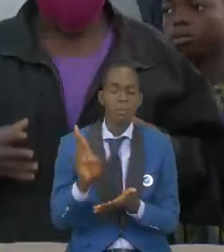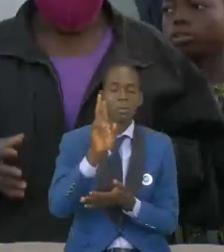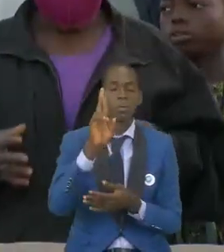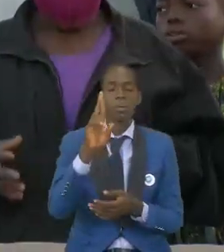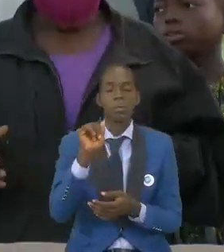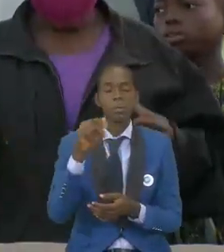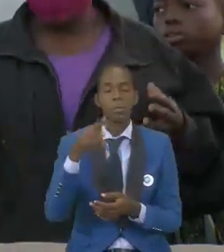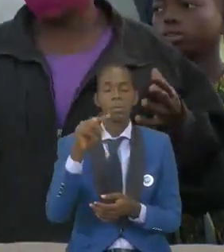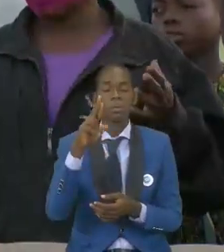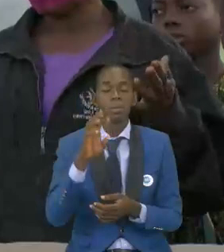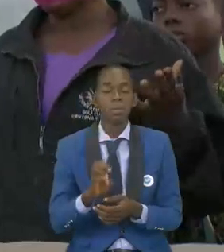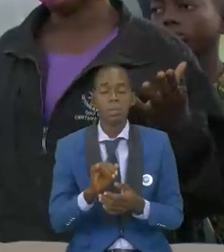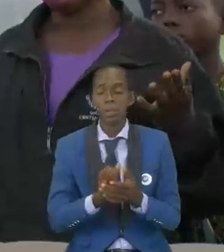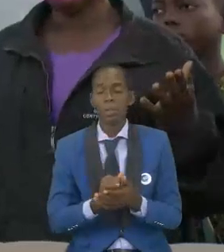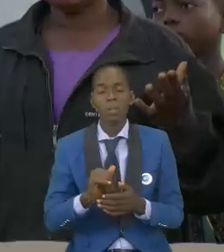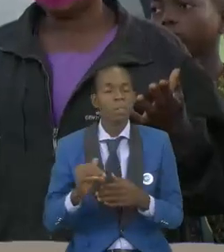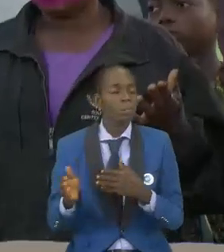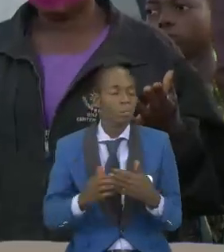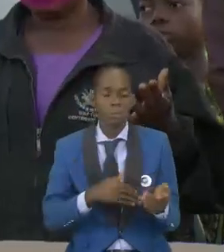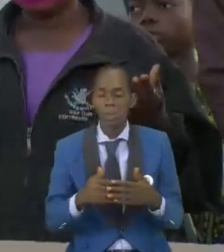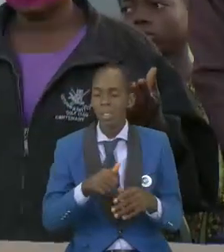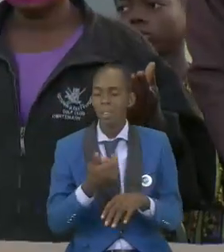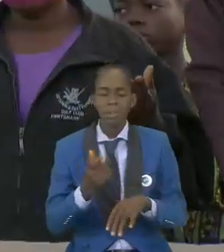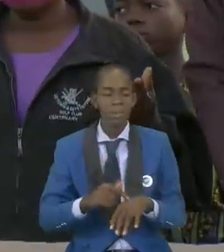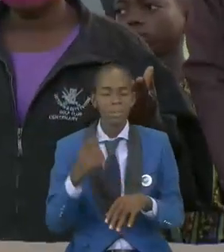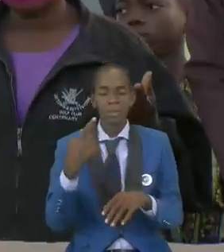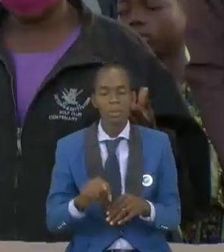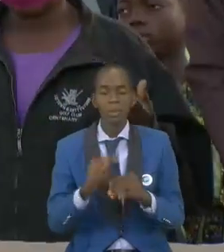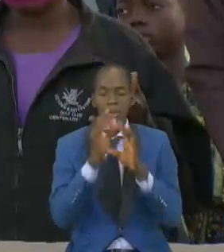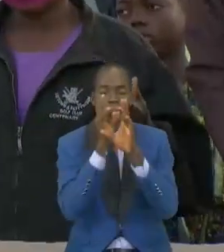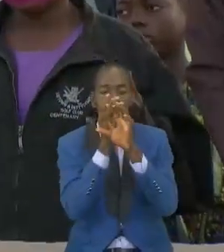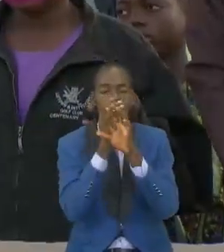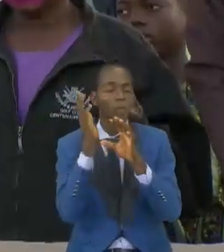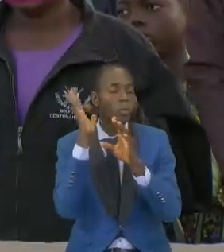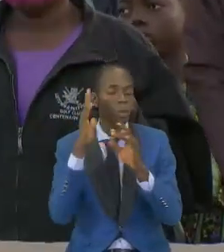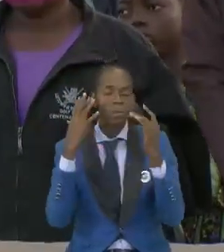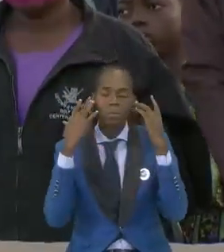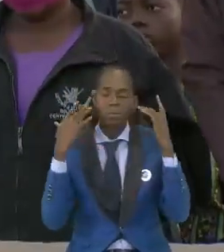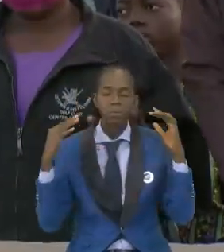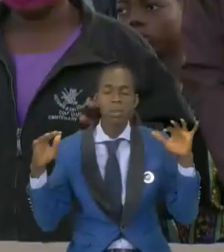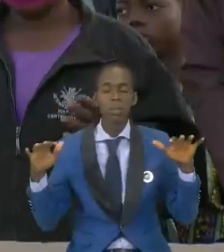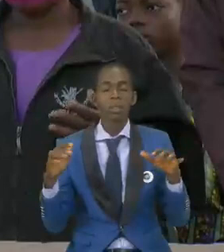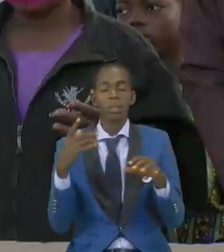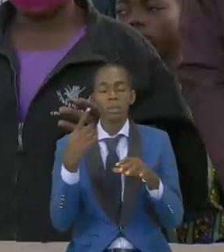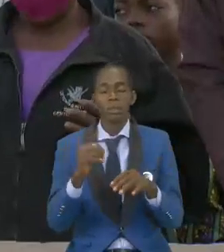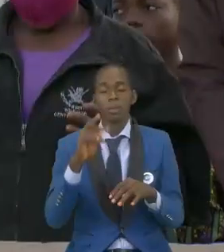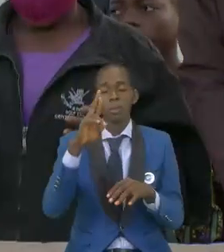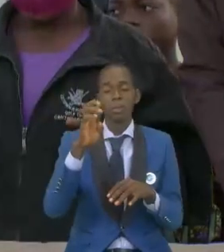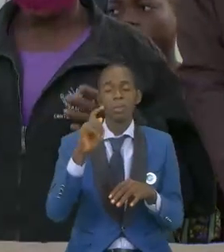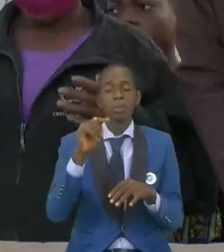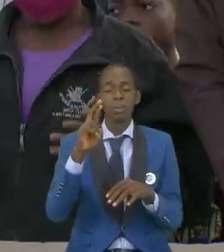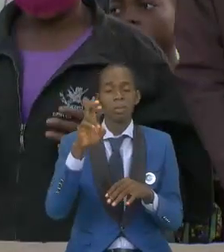sound, the retreat, what you get at the retreat is to make you